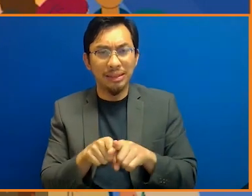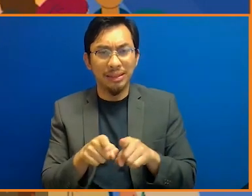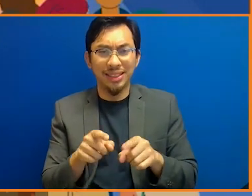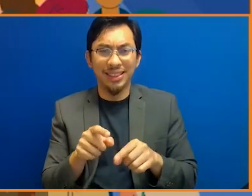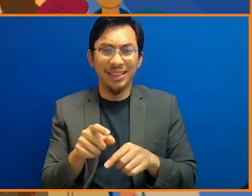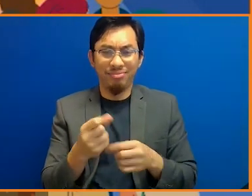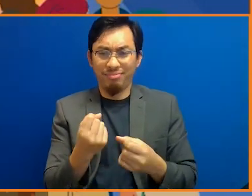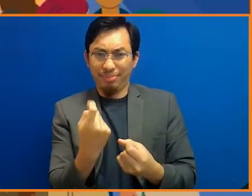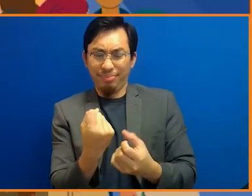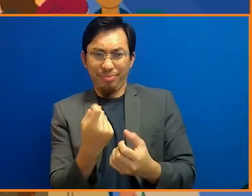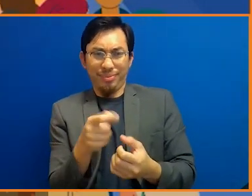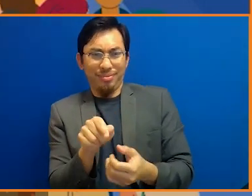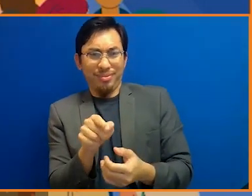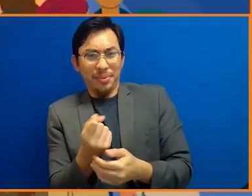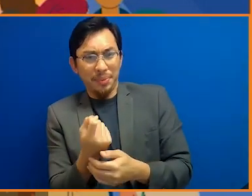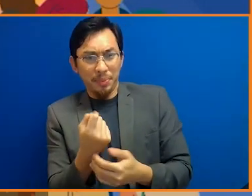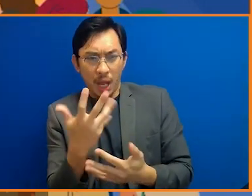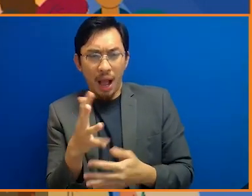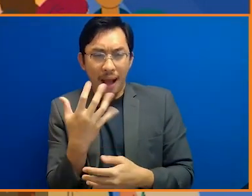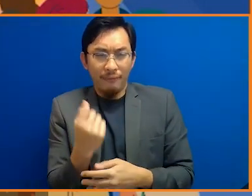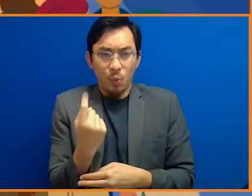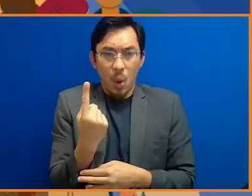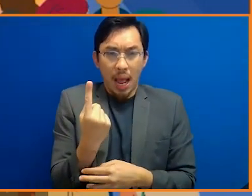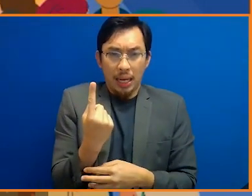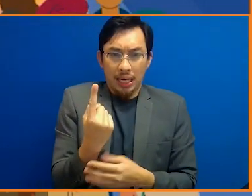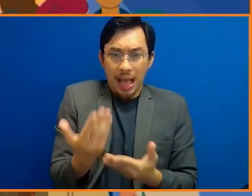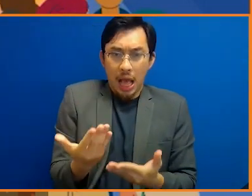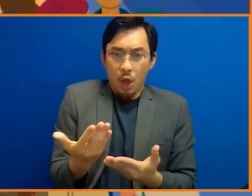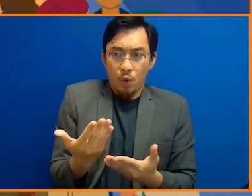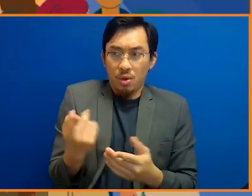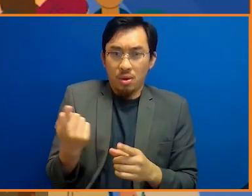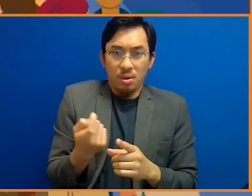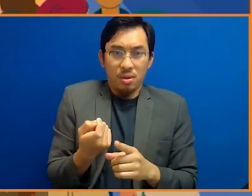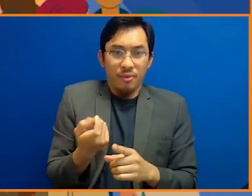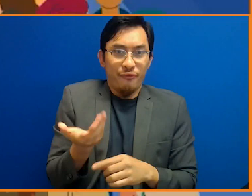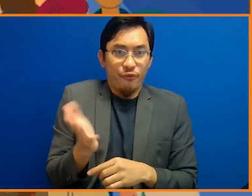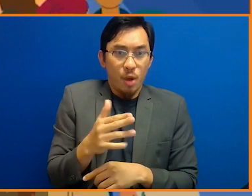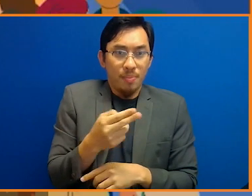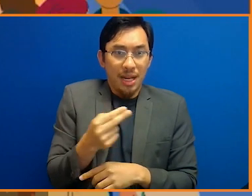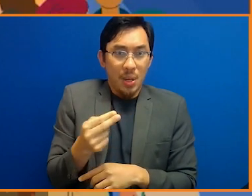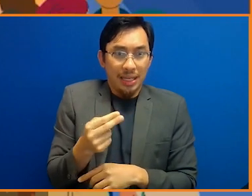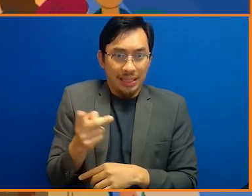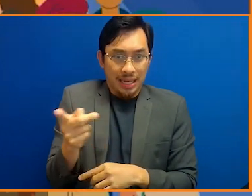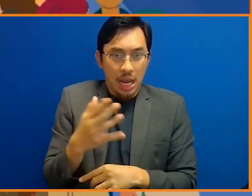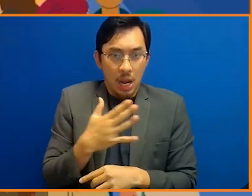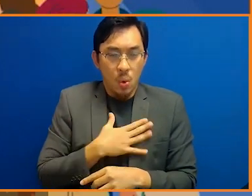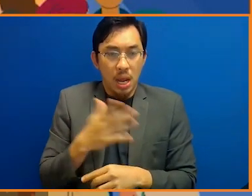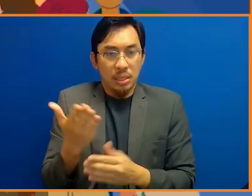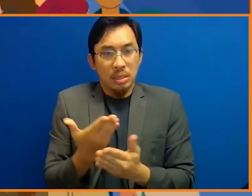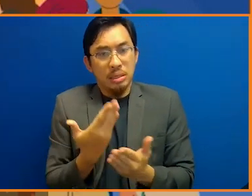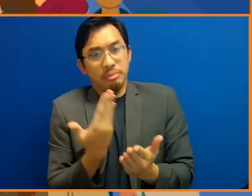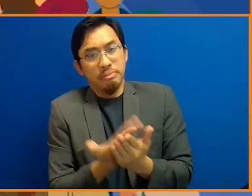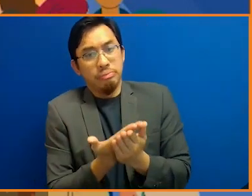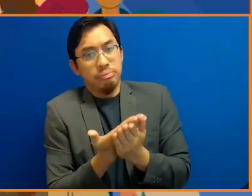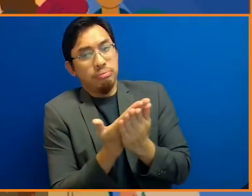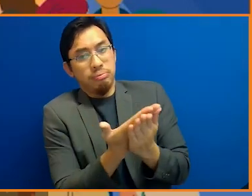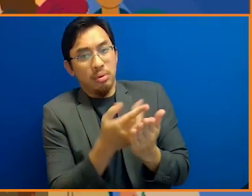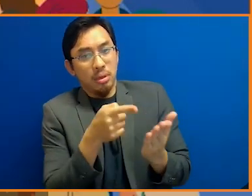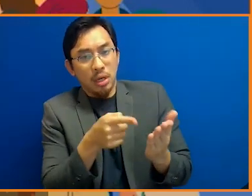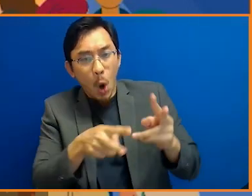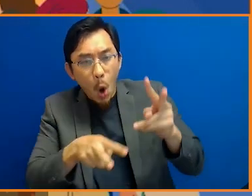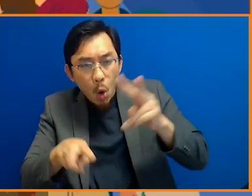where we should deploy the sensors. I have one student right now from Indonesia. He's trying to